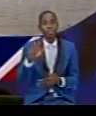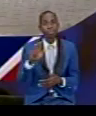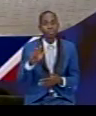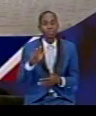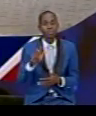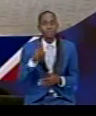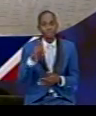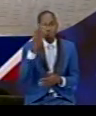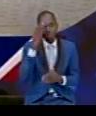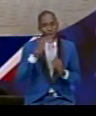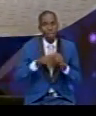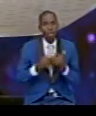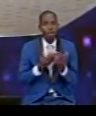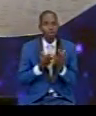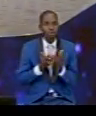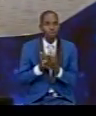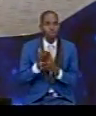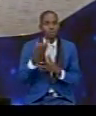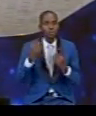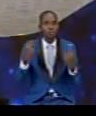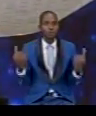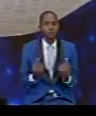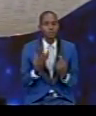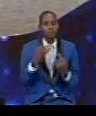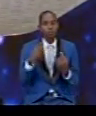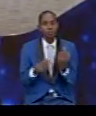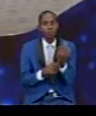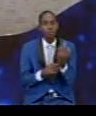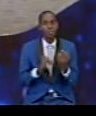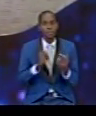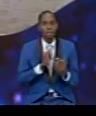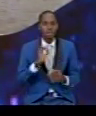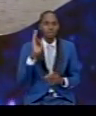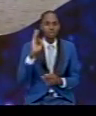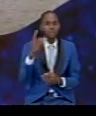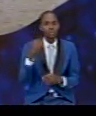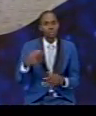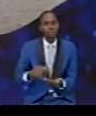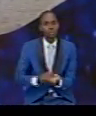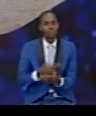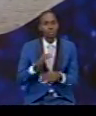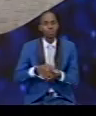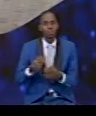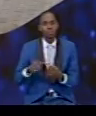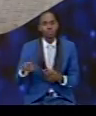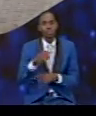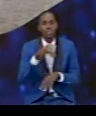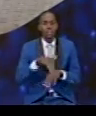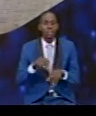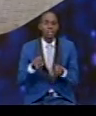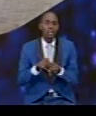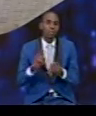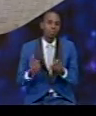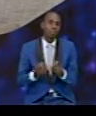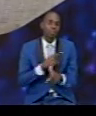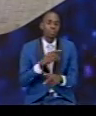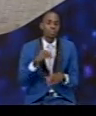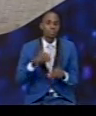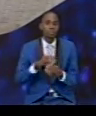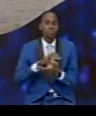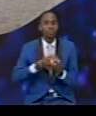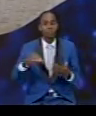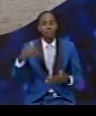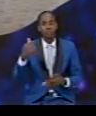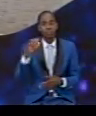through infirmity of the flesh I preached the gospel unto you as of the first in verse